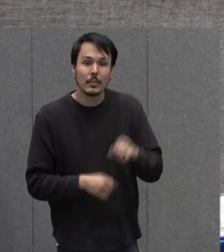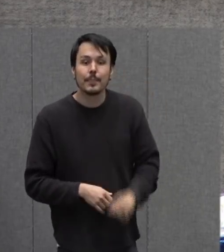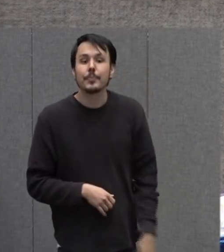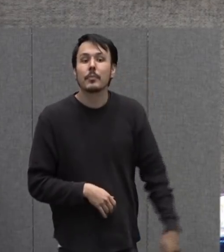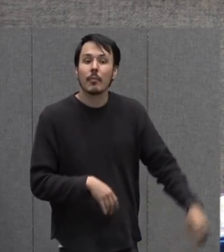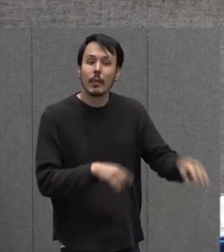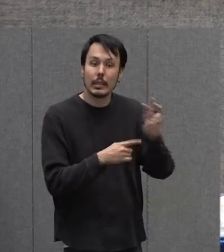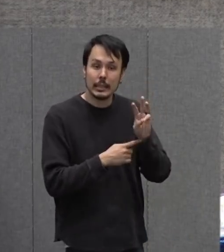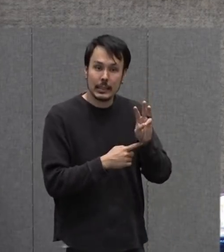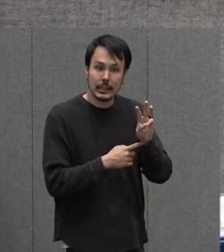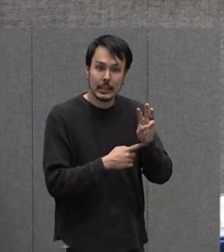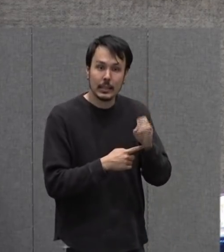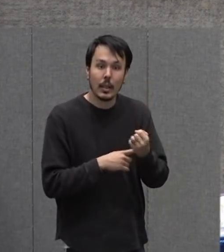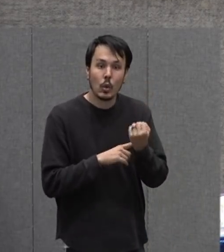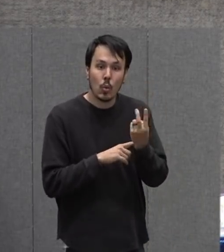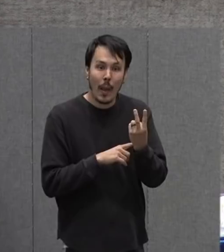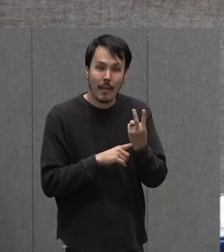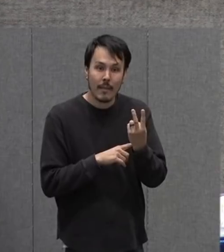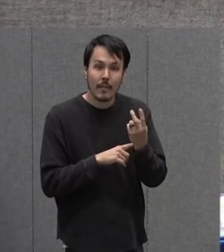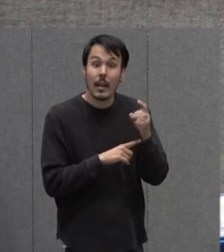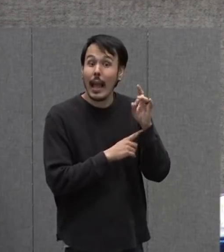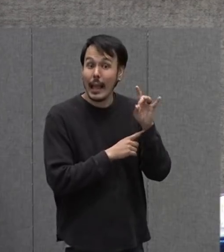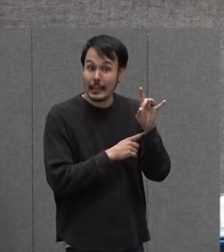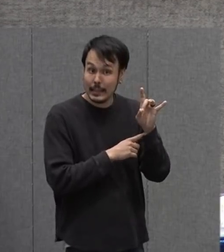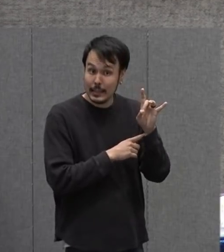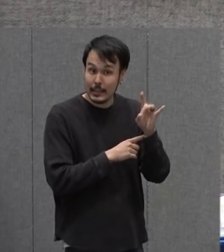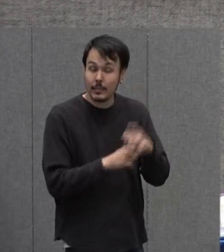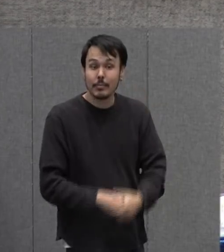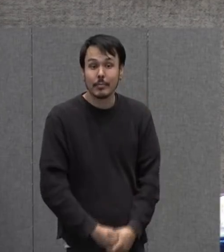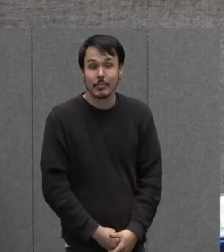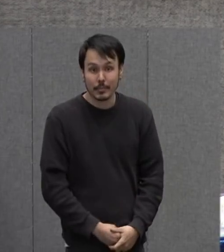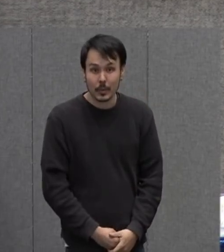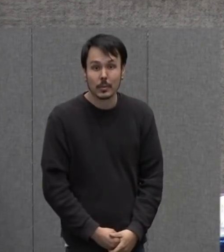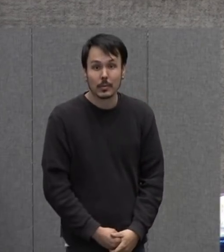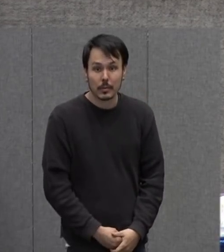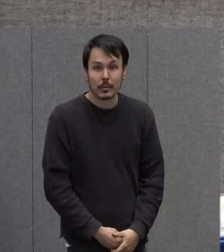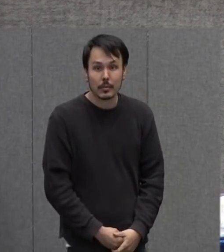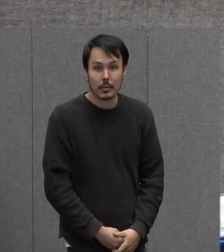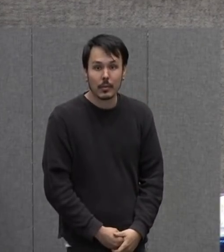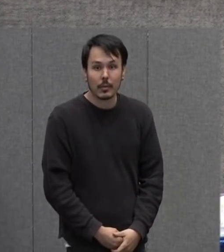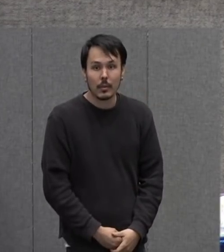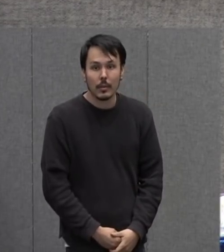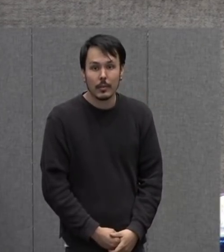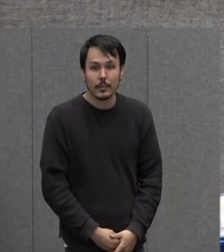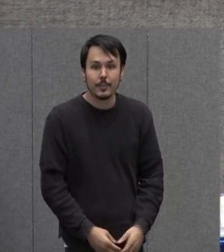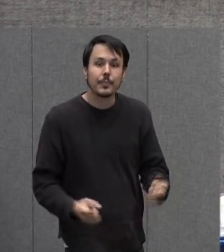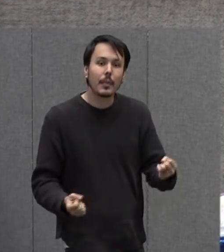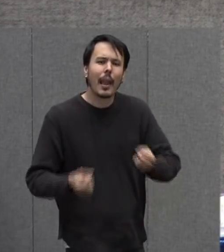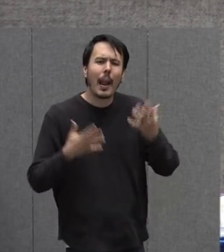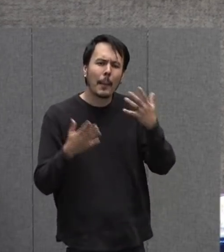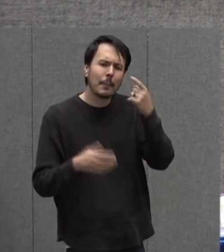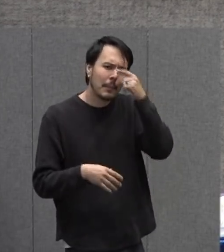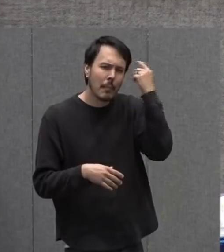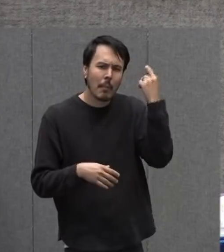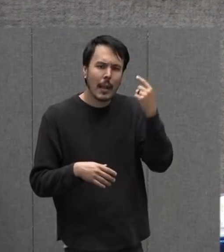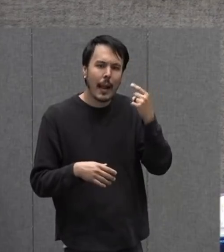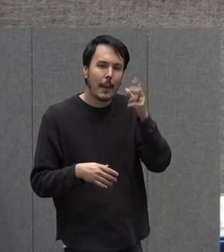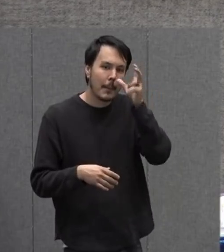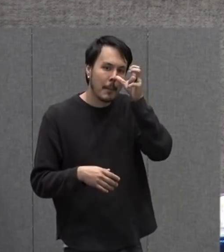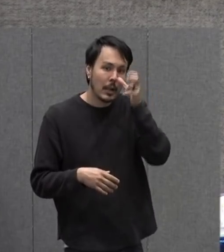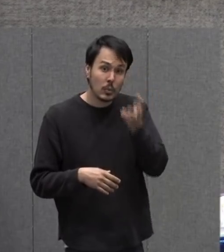6, 12, 18. How many black bugs were there?